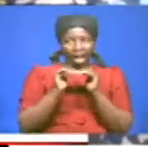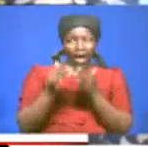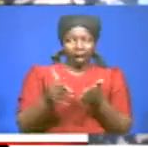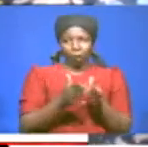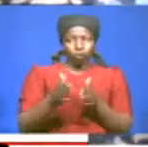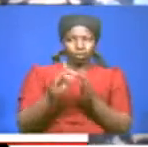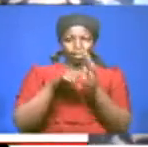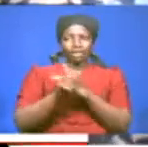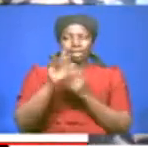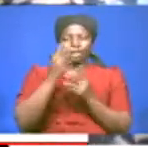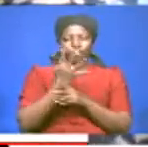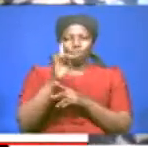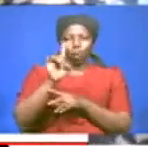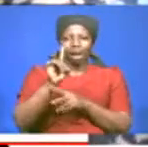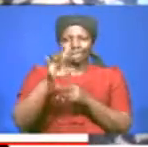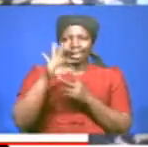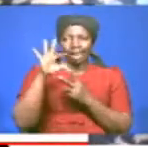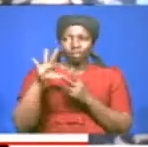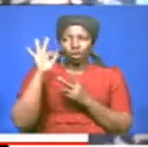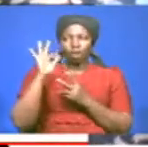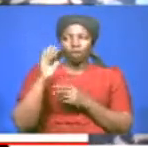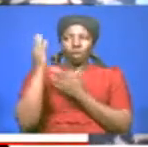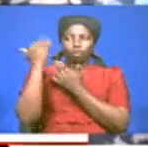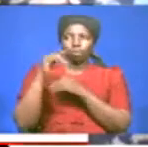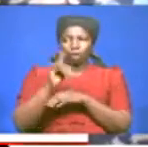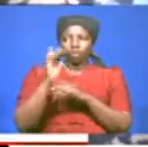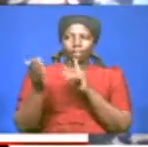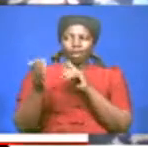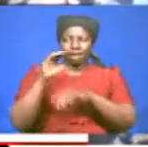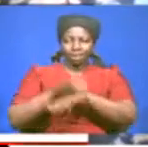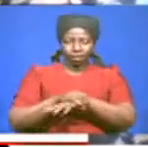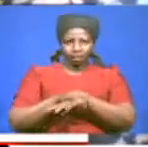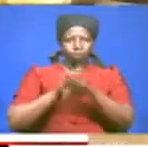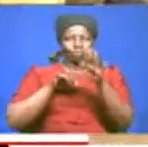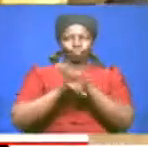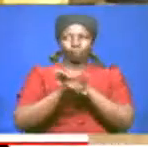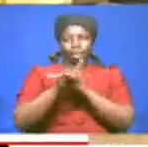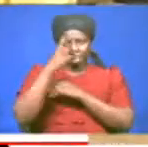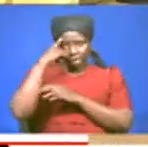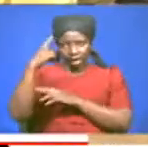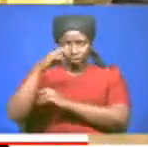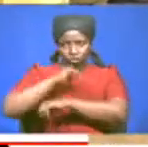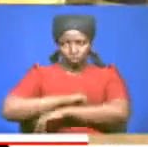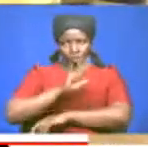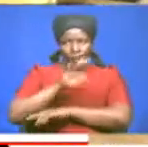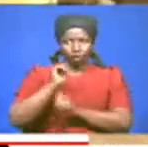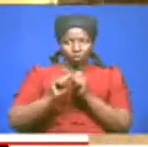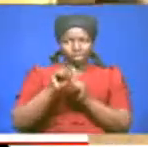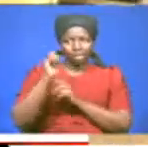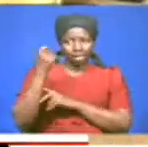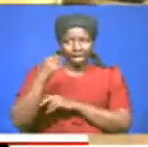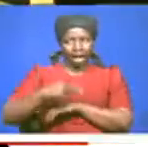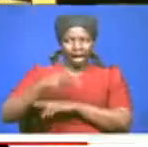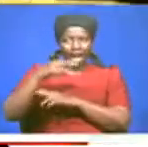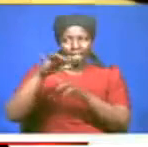hope she will get to her dream school, which is Kenya High. At the same time, parents